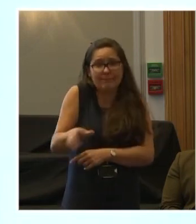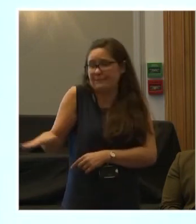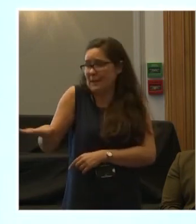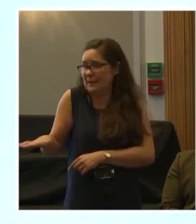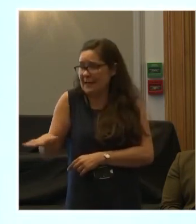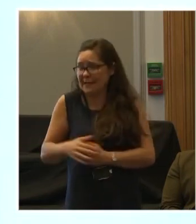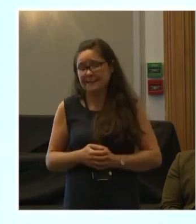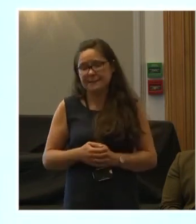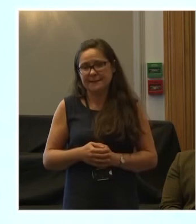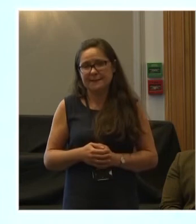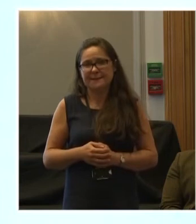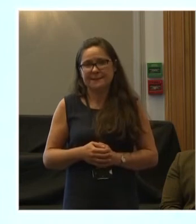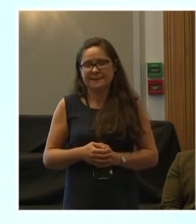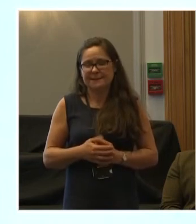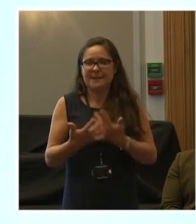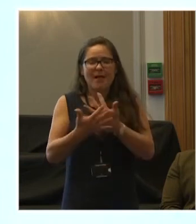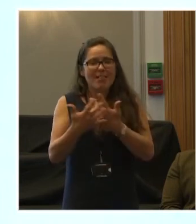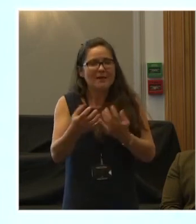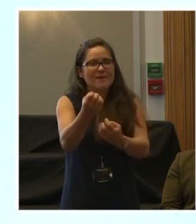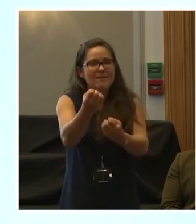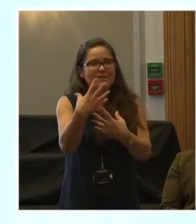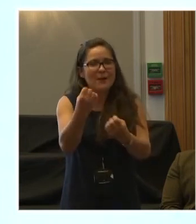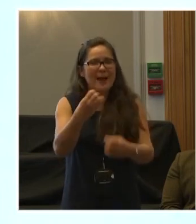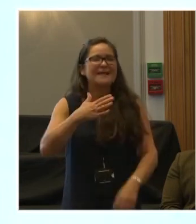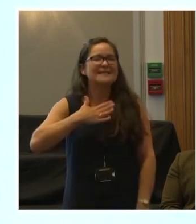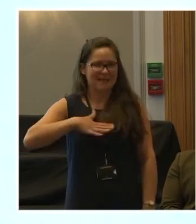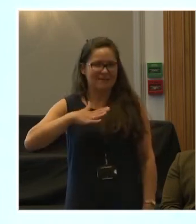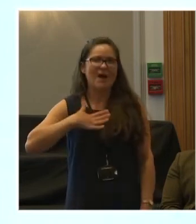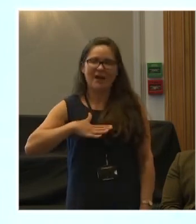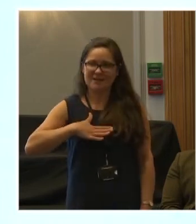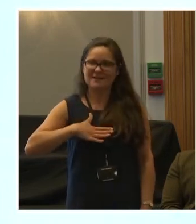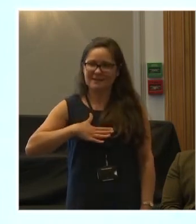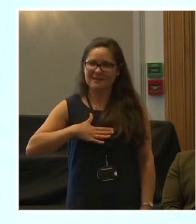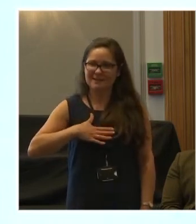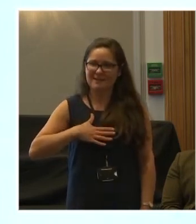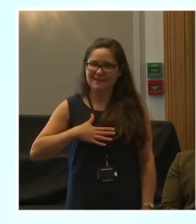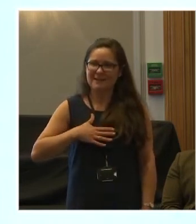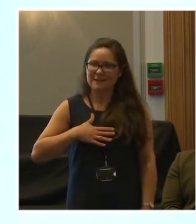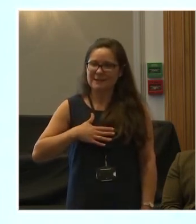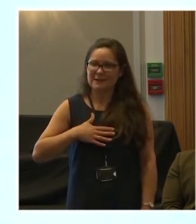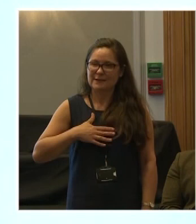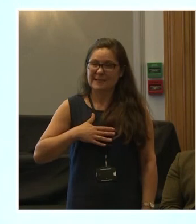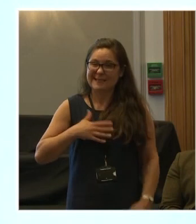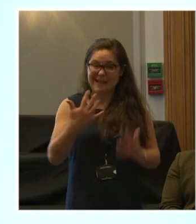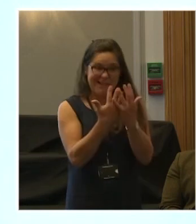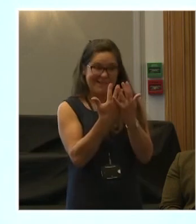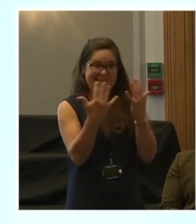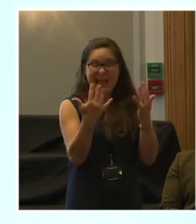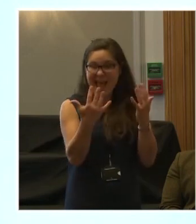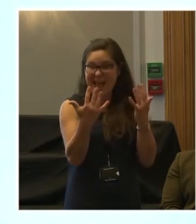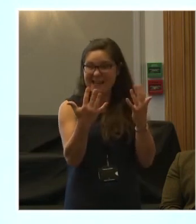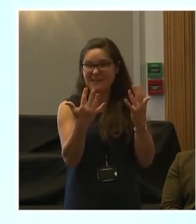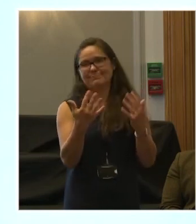huge satisfaction rates. 9 out of 10 of you are positively impacted from your experience with Retina UK, but